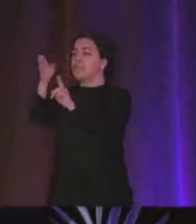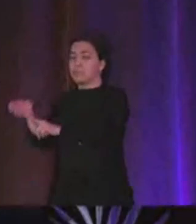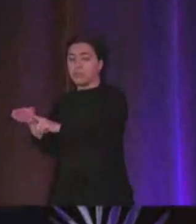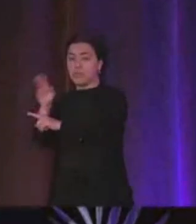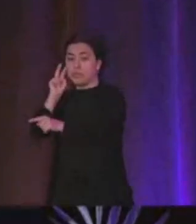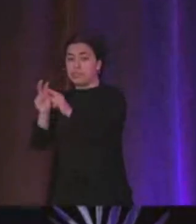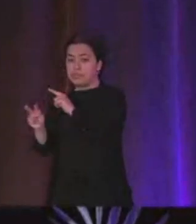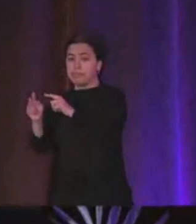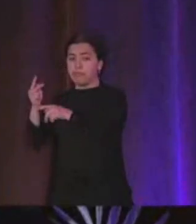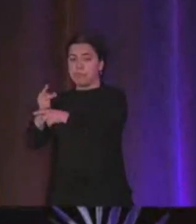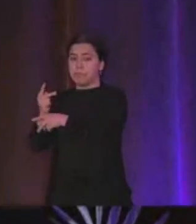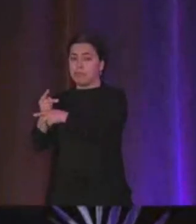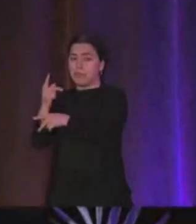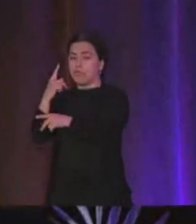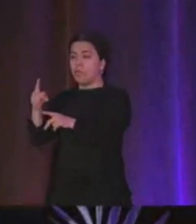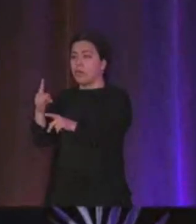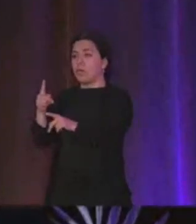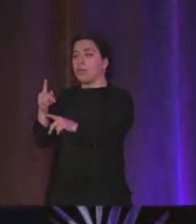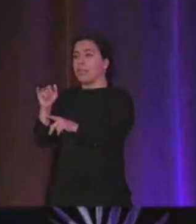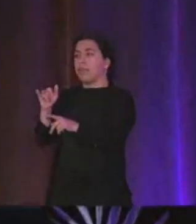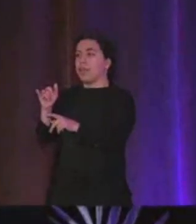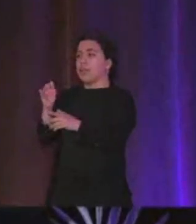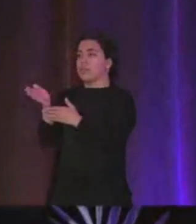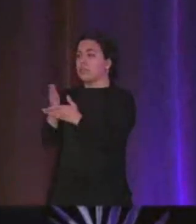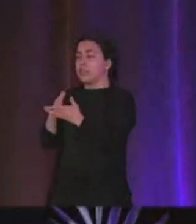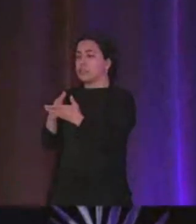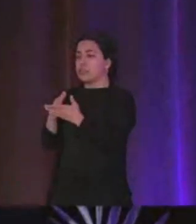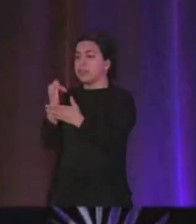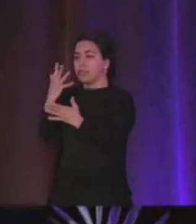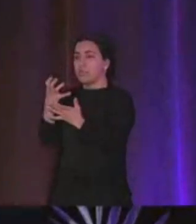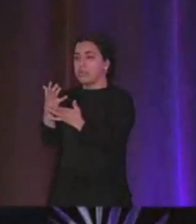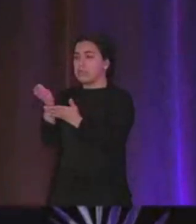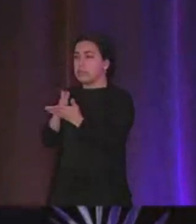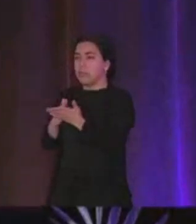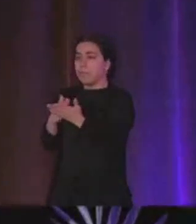want to detect the power outages or if there are some outdated equipments.